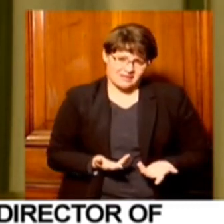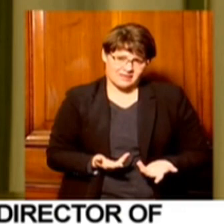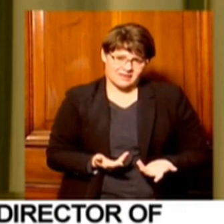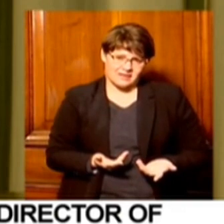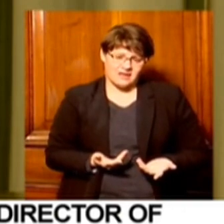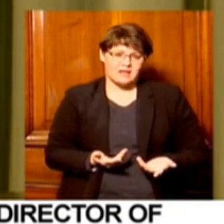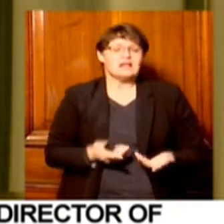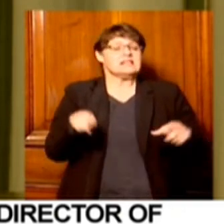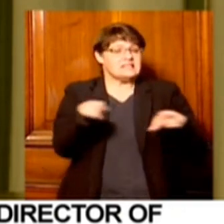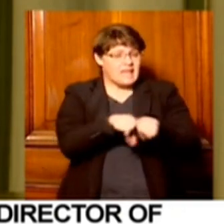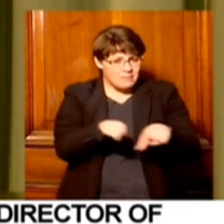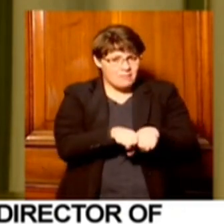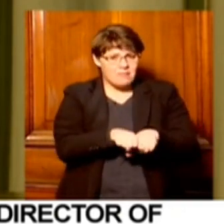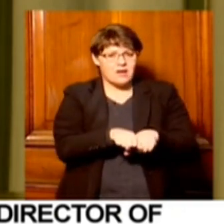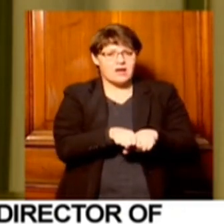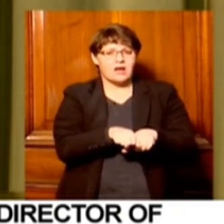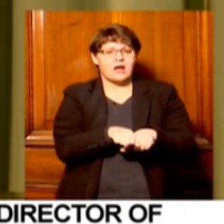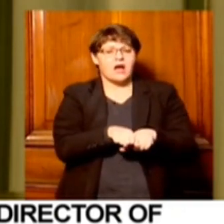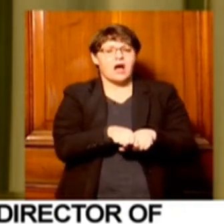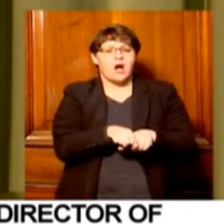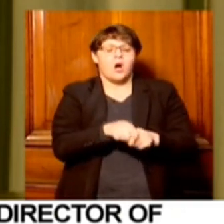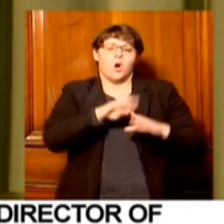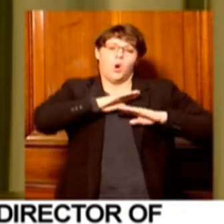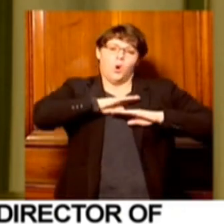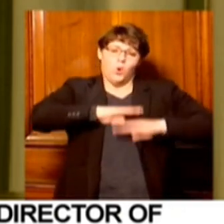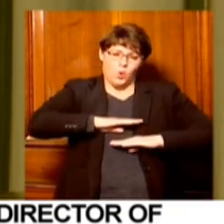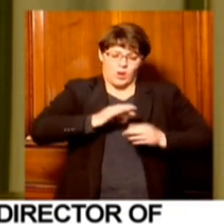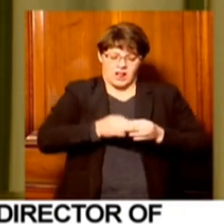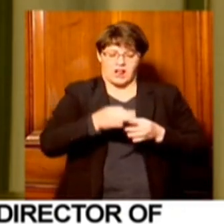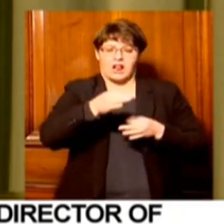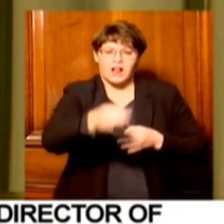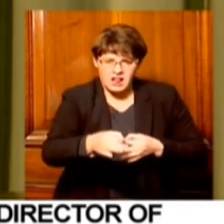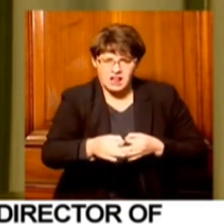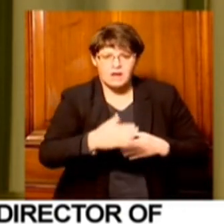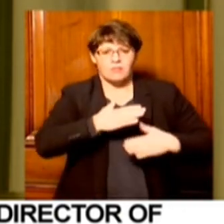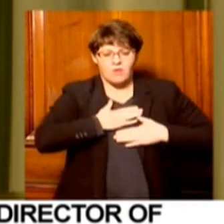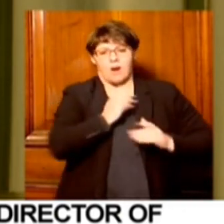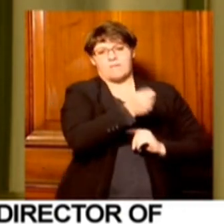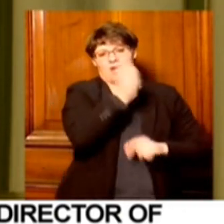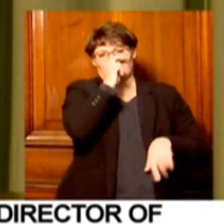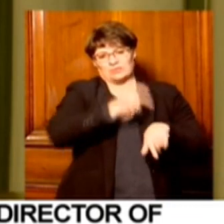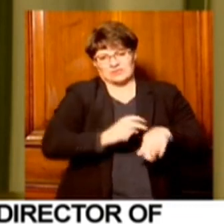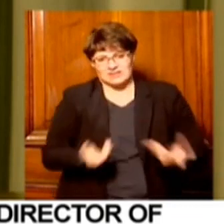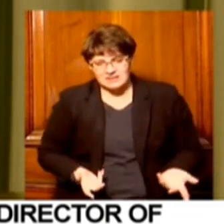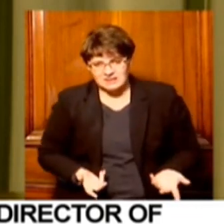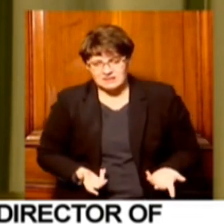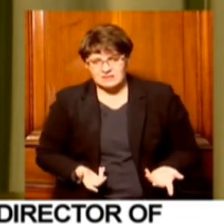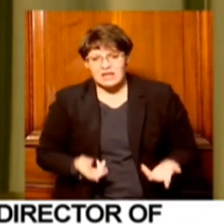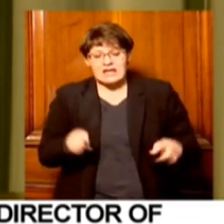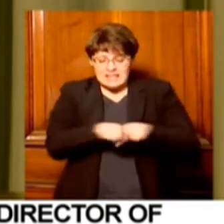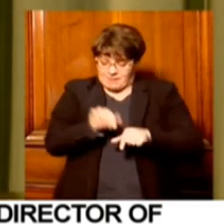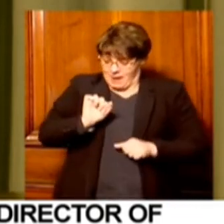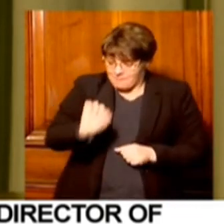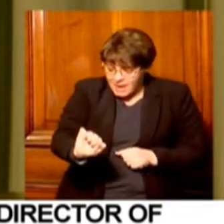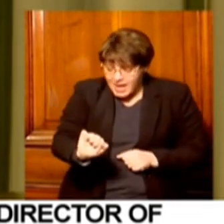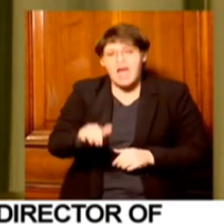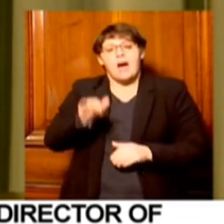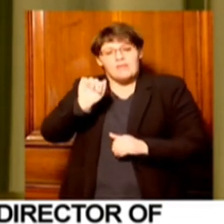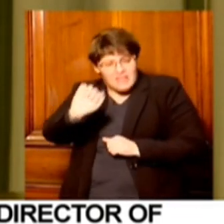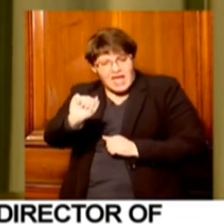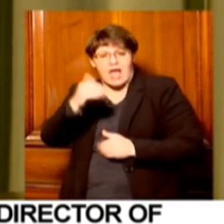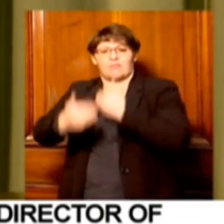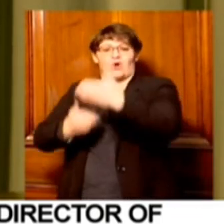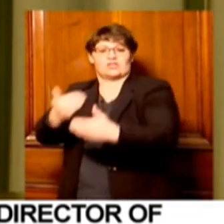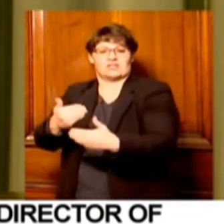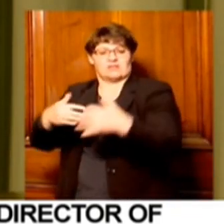appropriate financial relief. Individual banks have their own procedures and